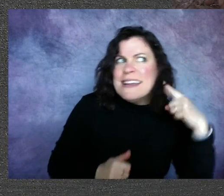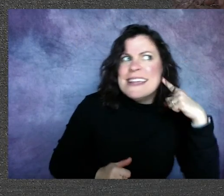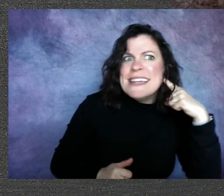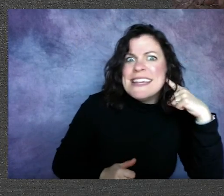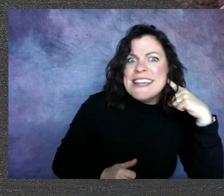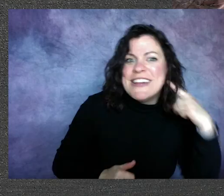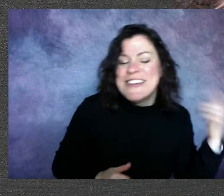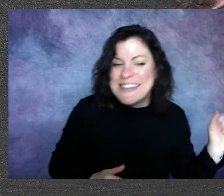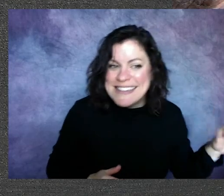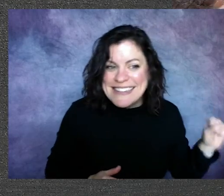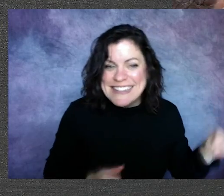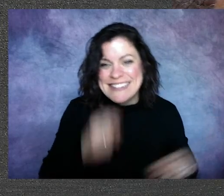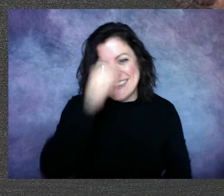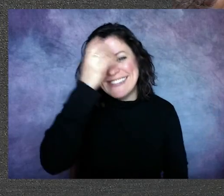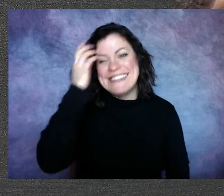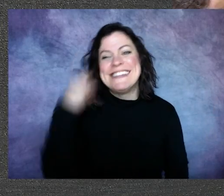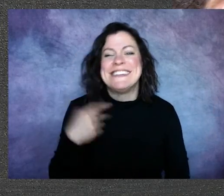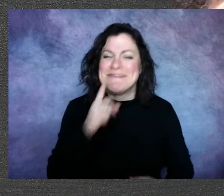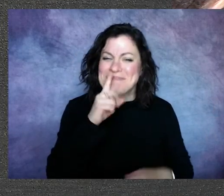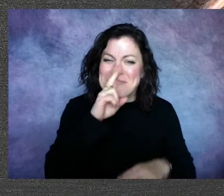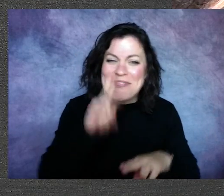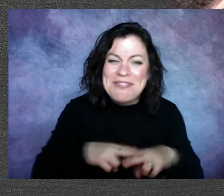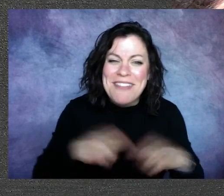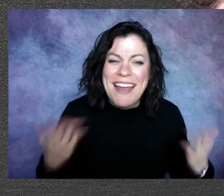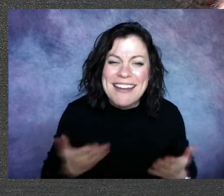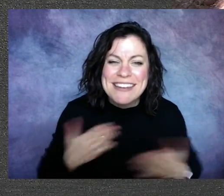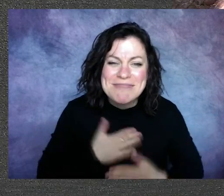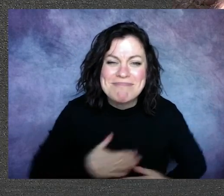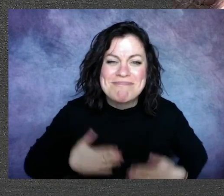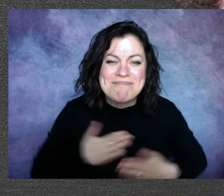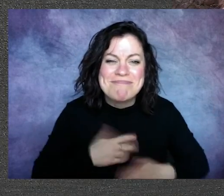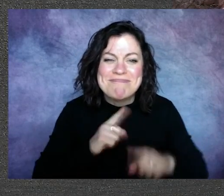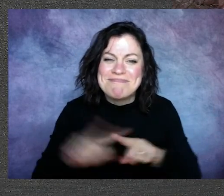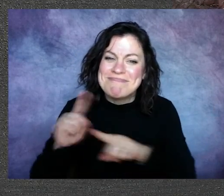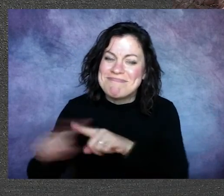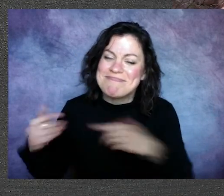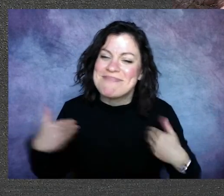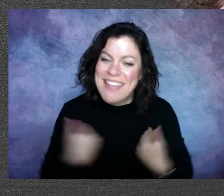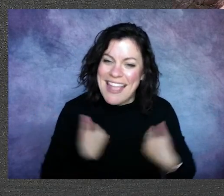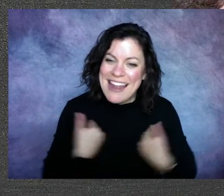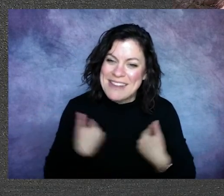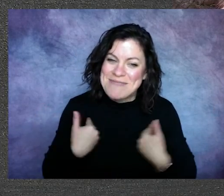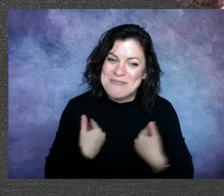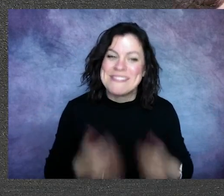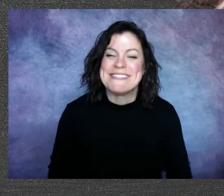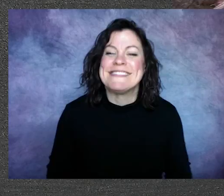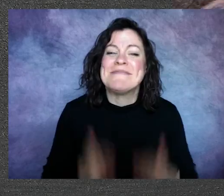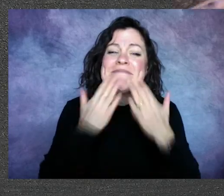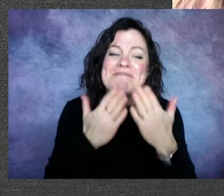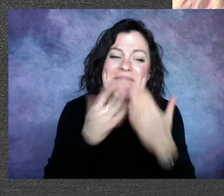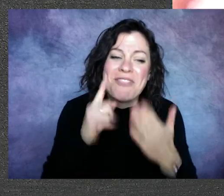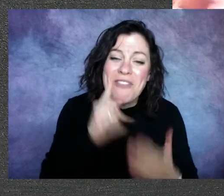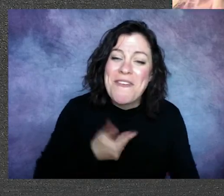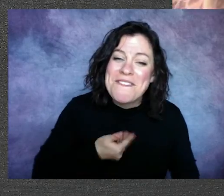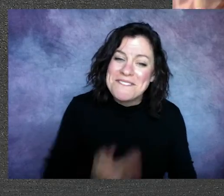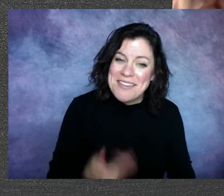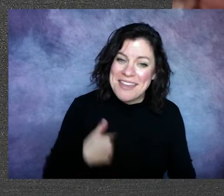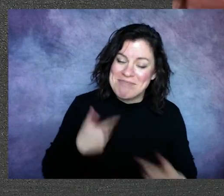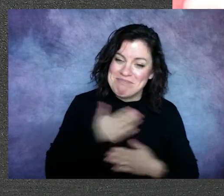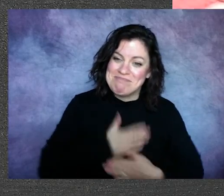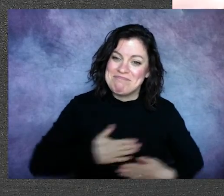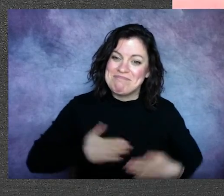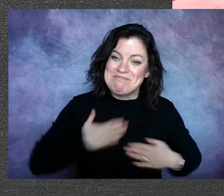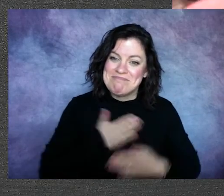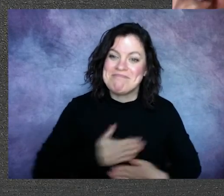us. It's so fun. All right, so we're going to watch the monkeys a little bit, but we thank you for having us. Thanks for coming. Okay. I bet you can see